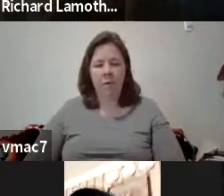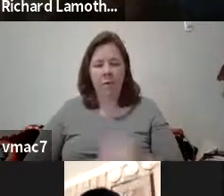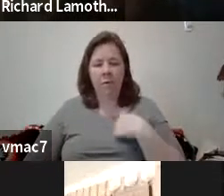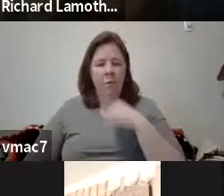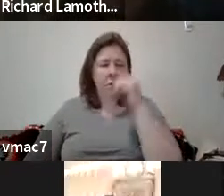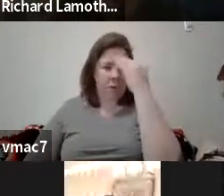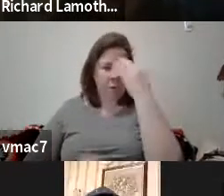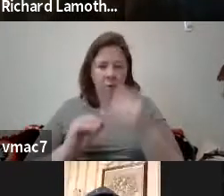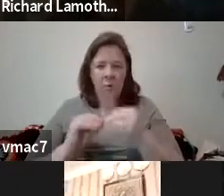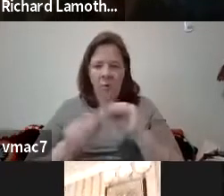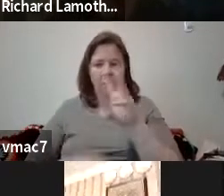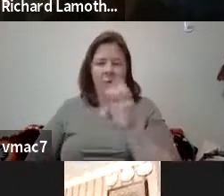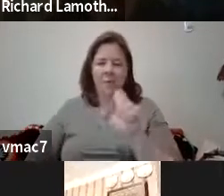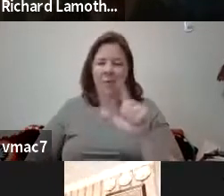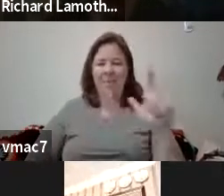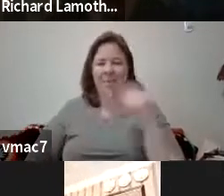so well.